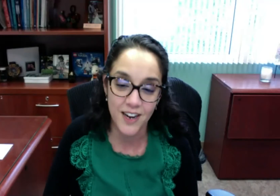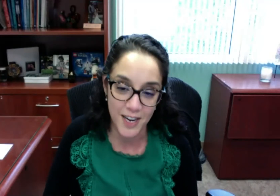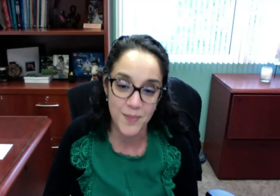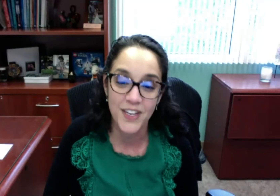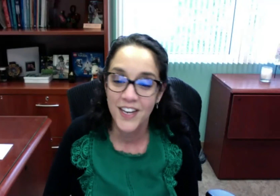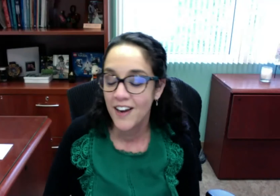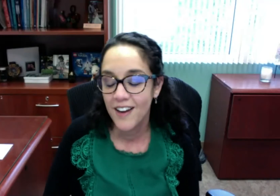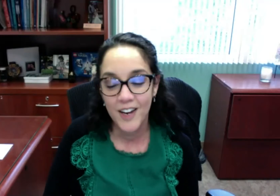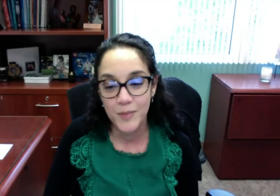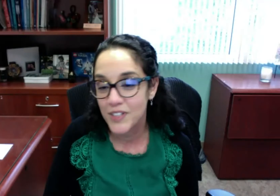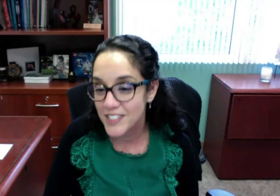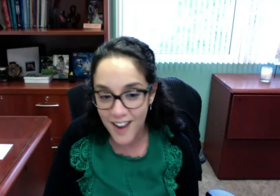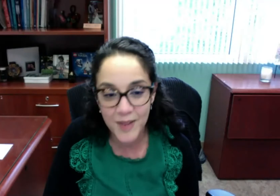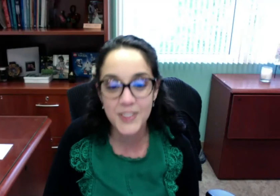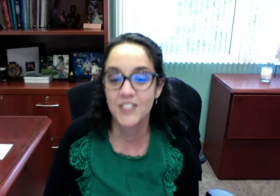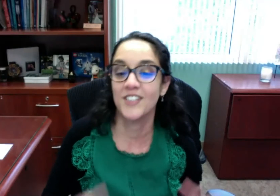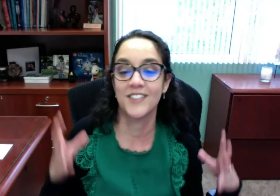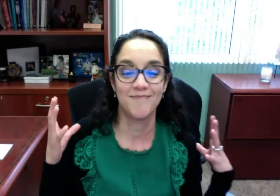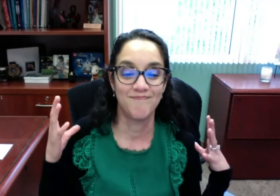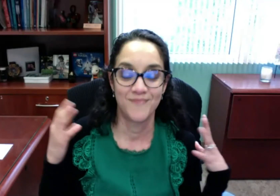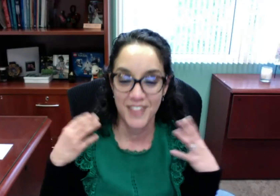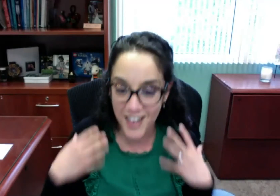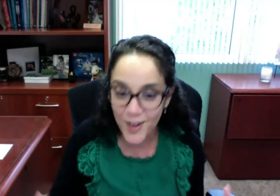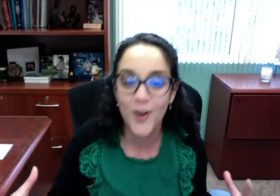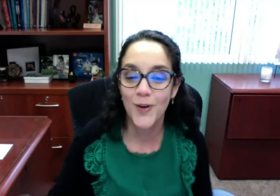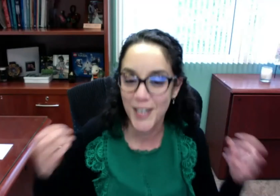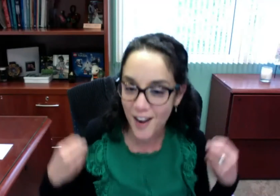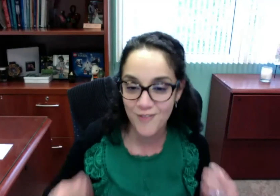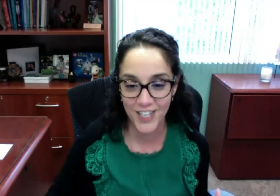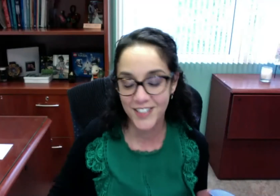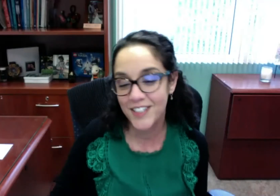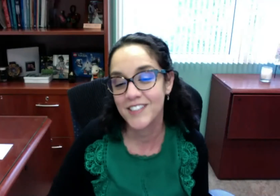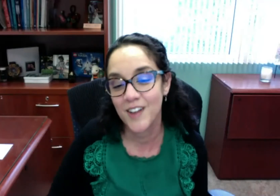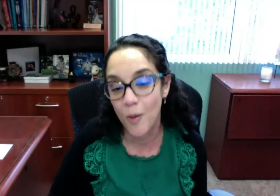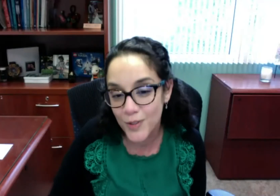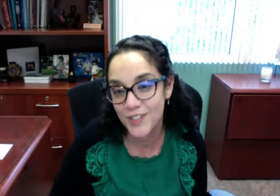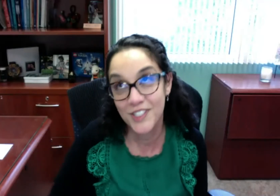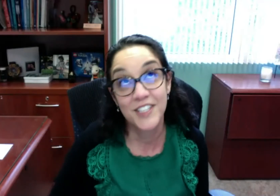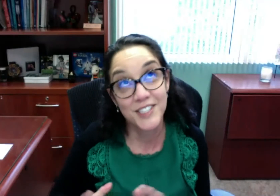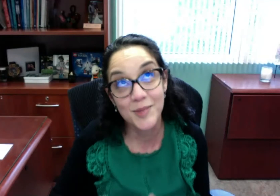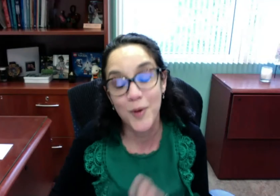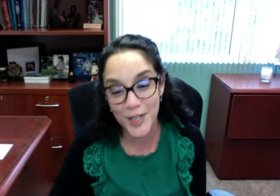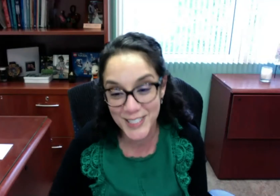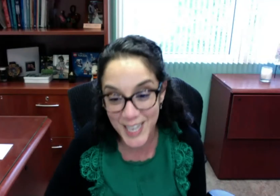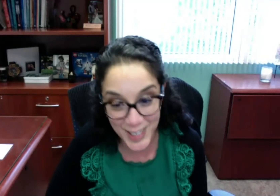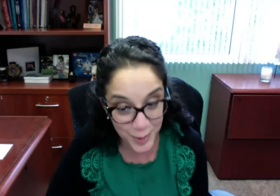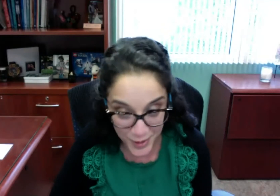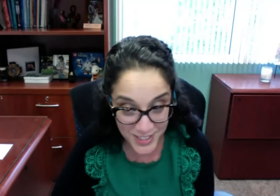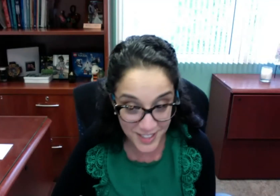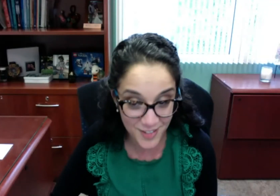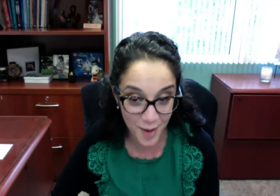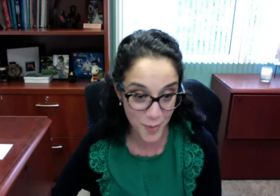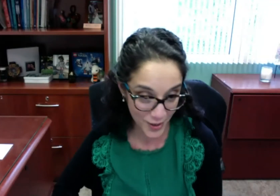that time. You need time to just let go and have fun. It's almost just as important as getting your